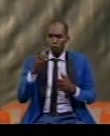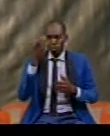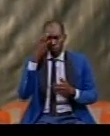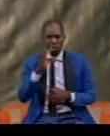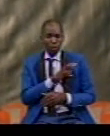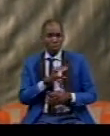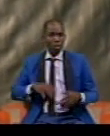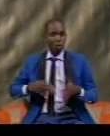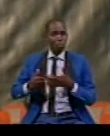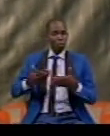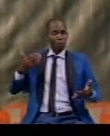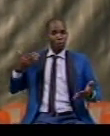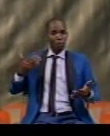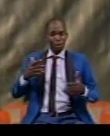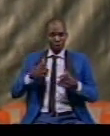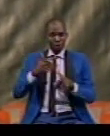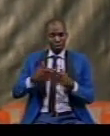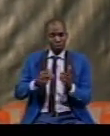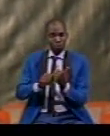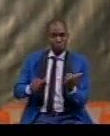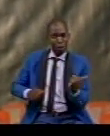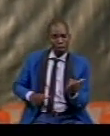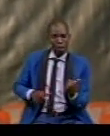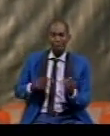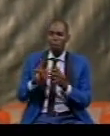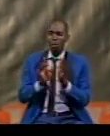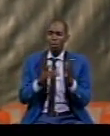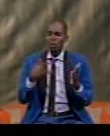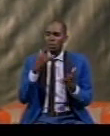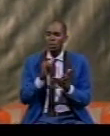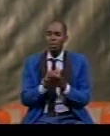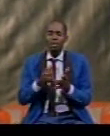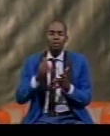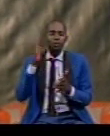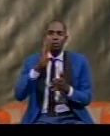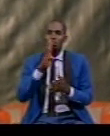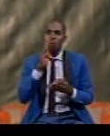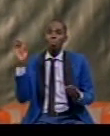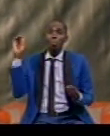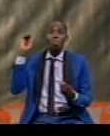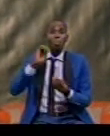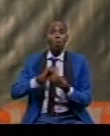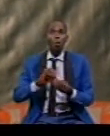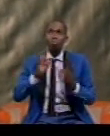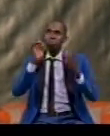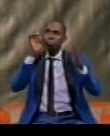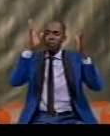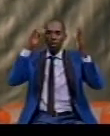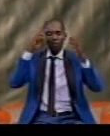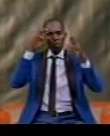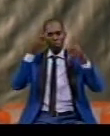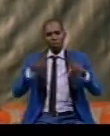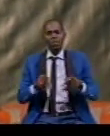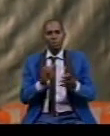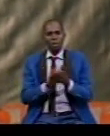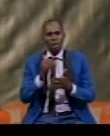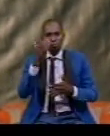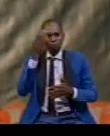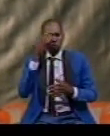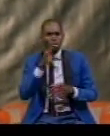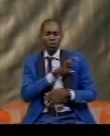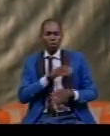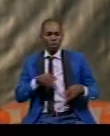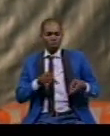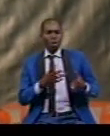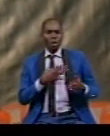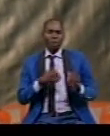You want deliverance from everything that has bound you. It's coming, and it will come to your life